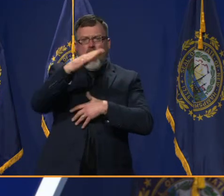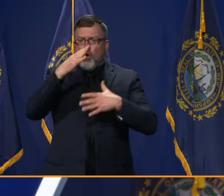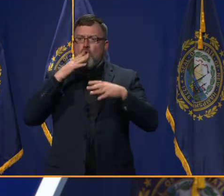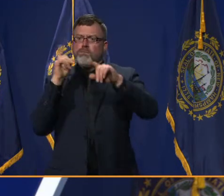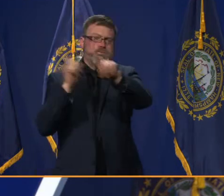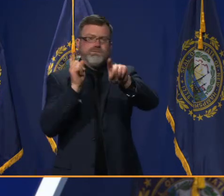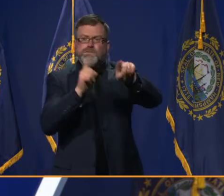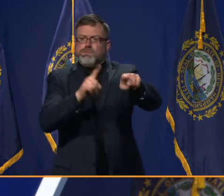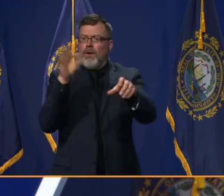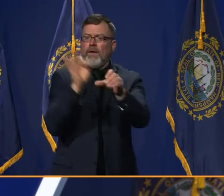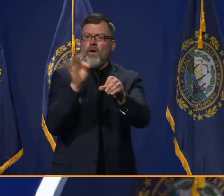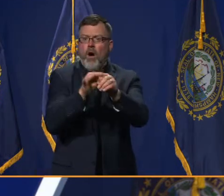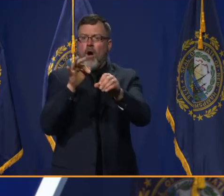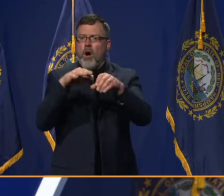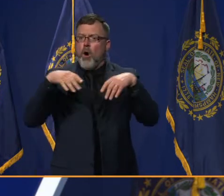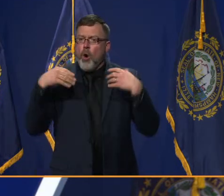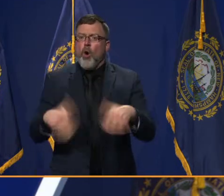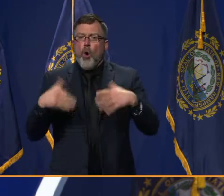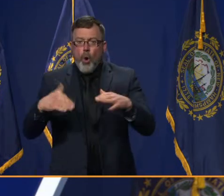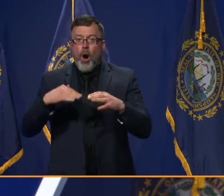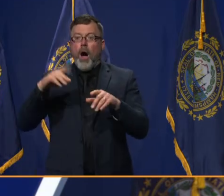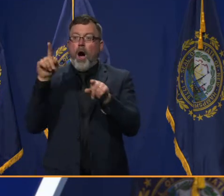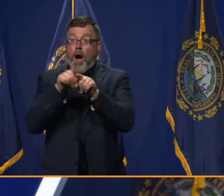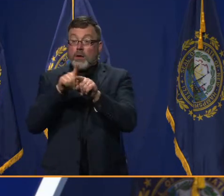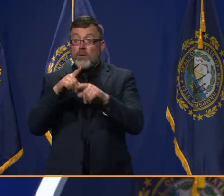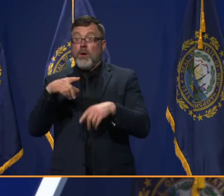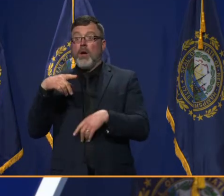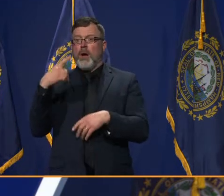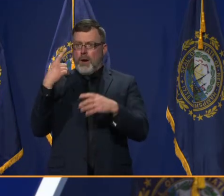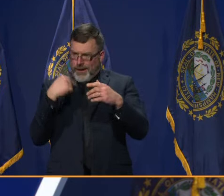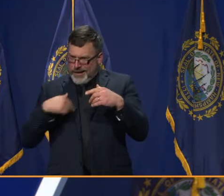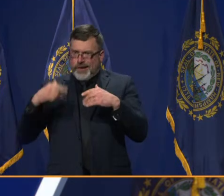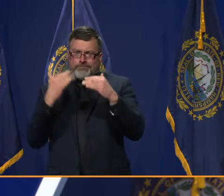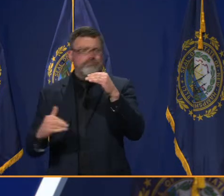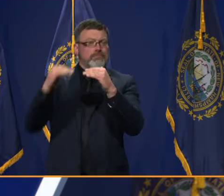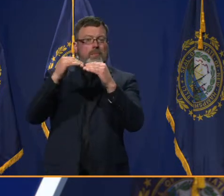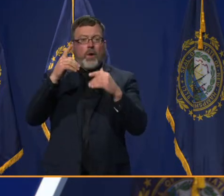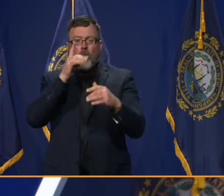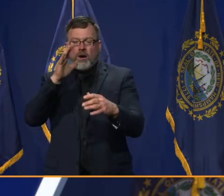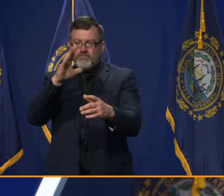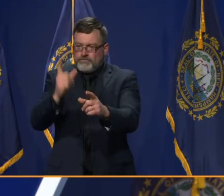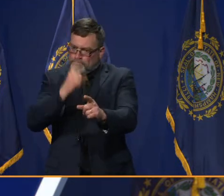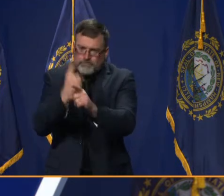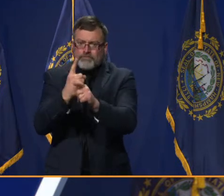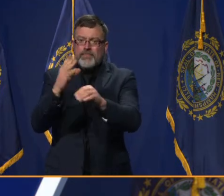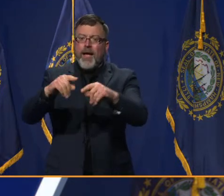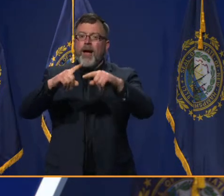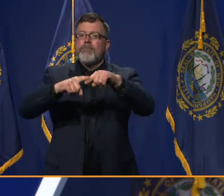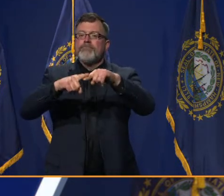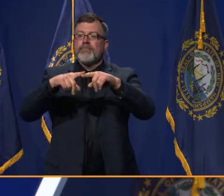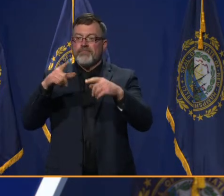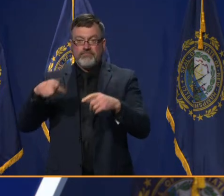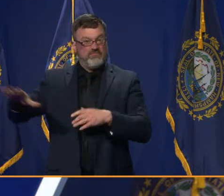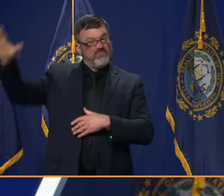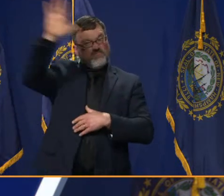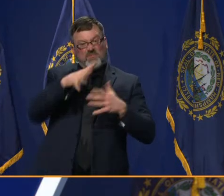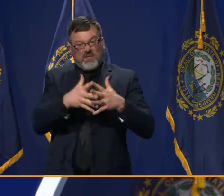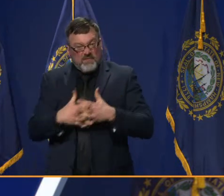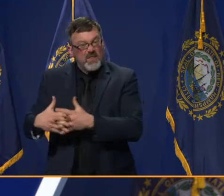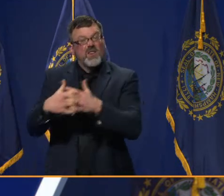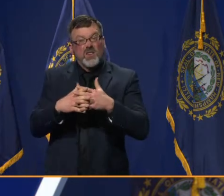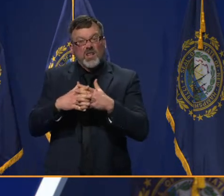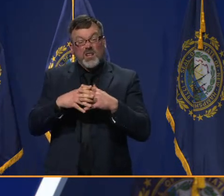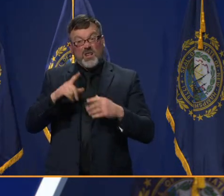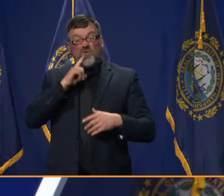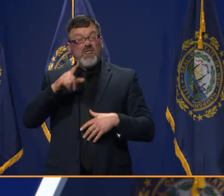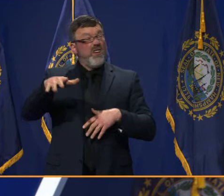also ranked as one of the most reliable and accurate voter systems in America. Where others struggled, New Hampshire set the gold